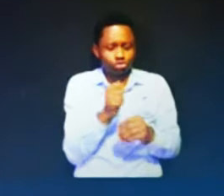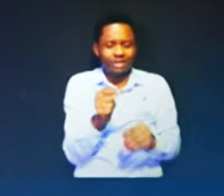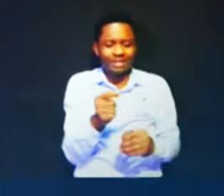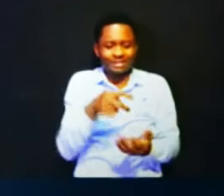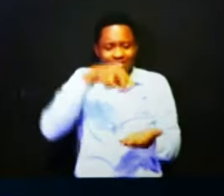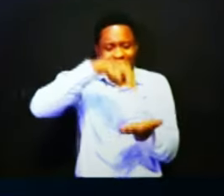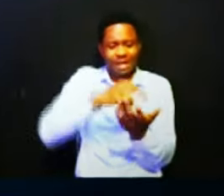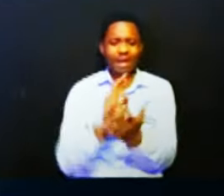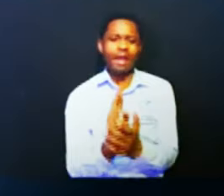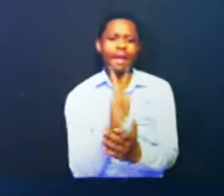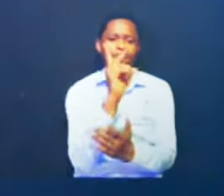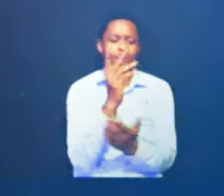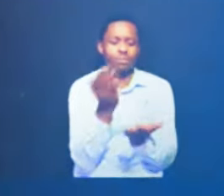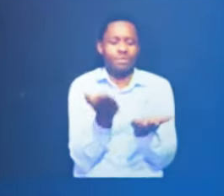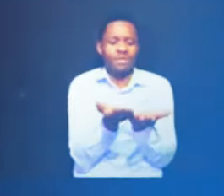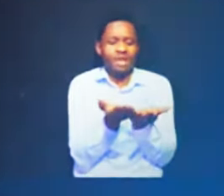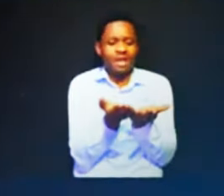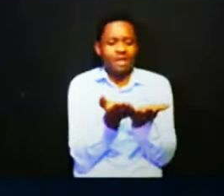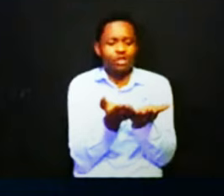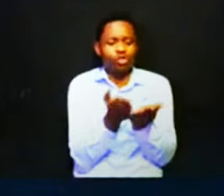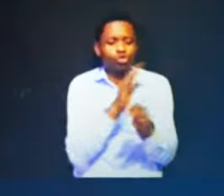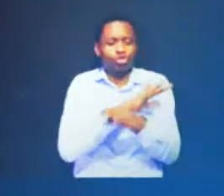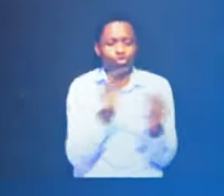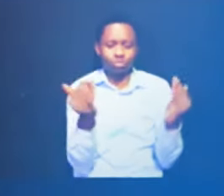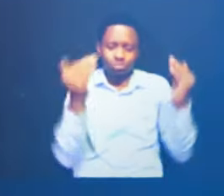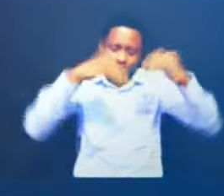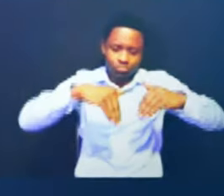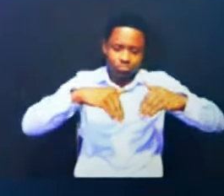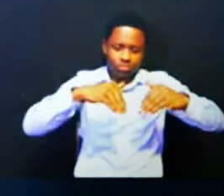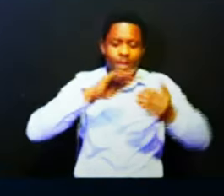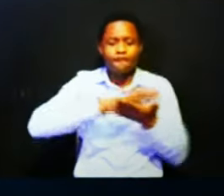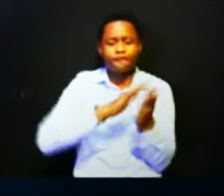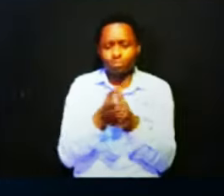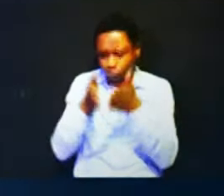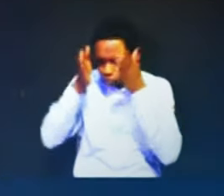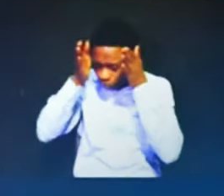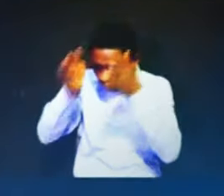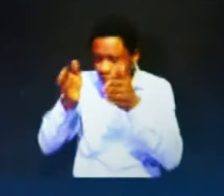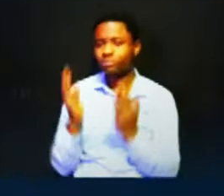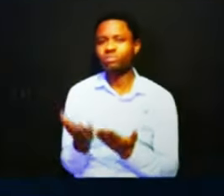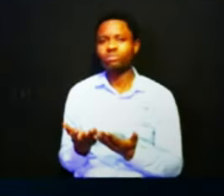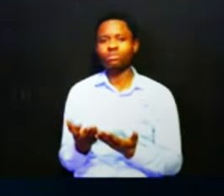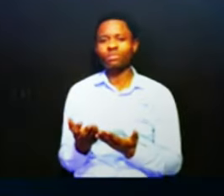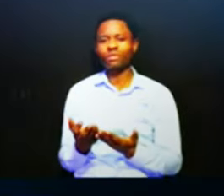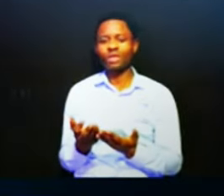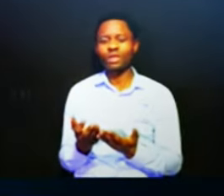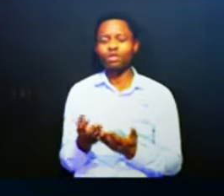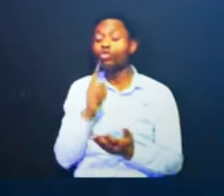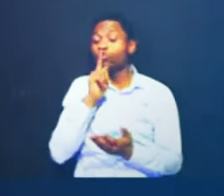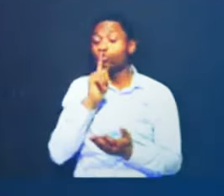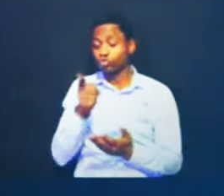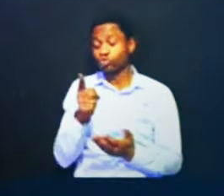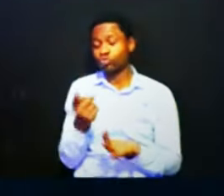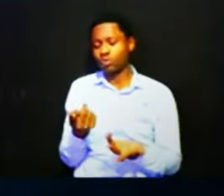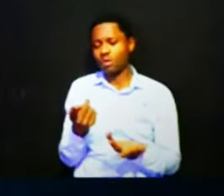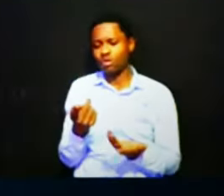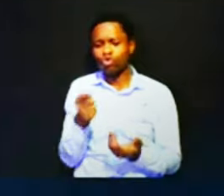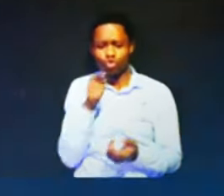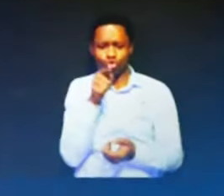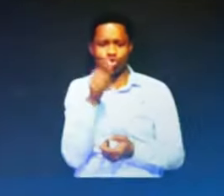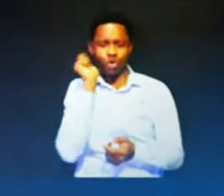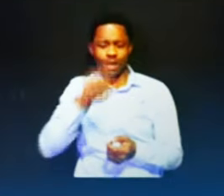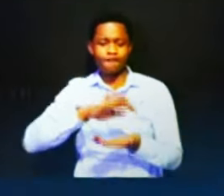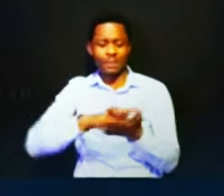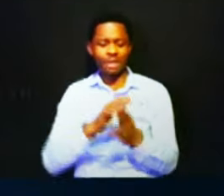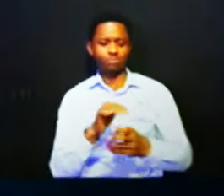and stay focused. And we have said that you can be very, very careful, but the